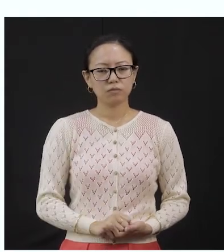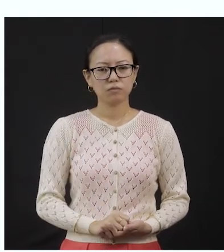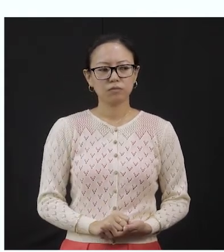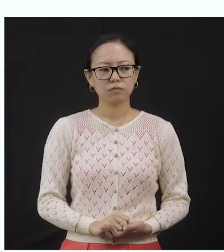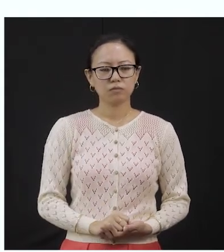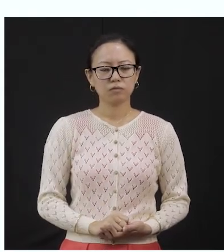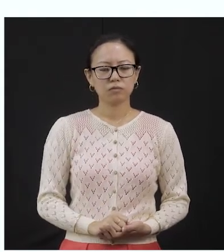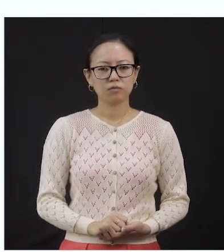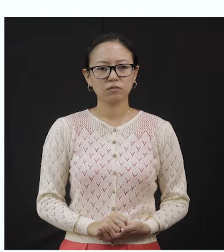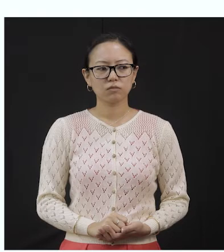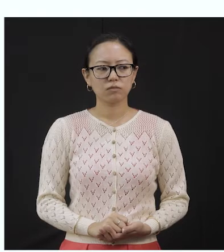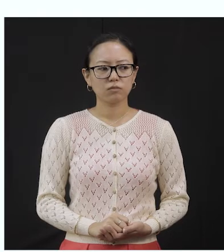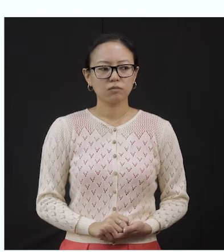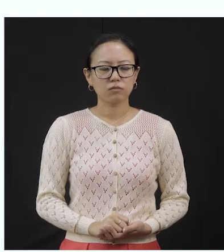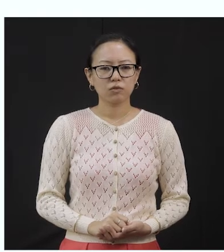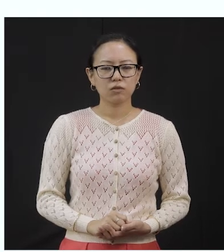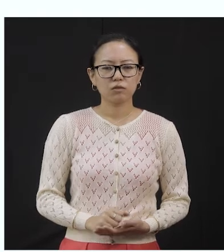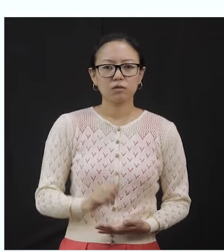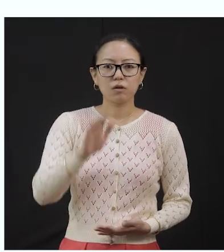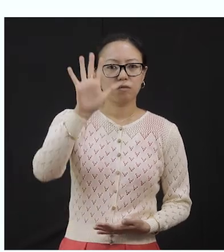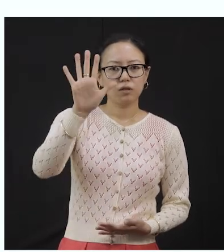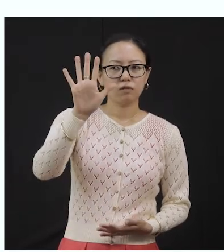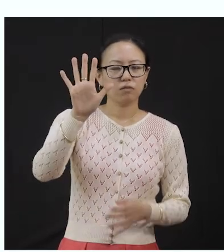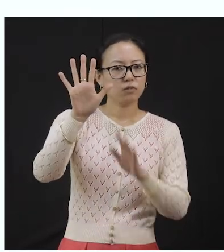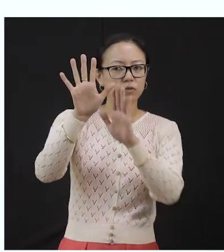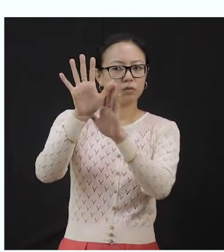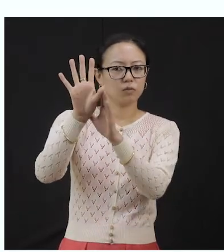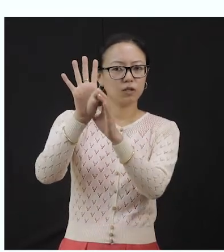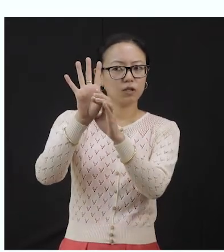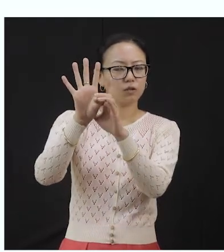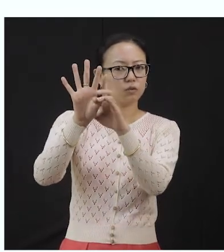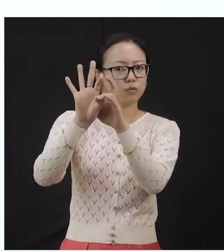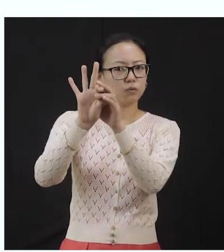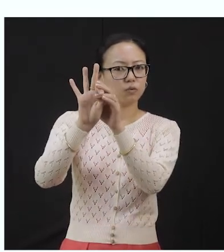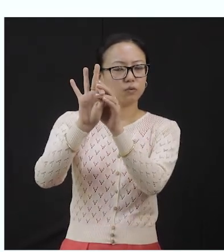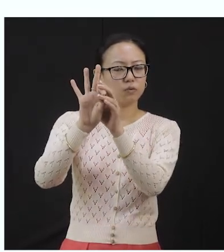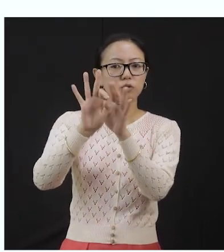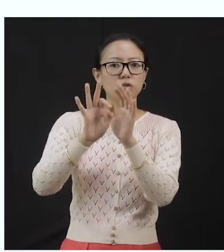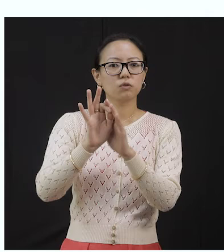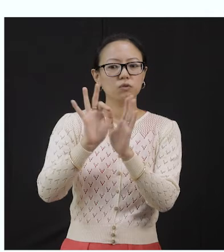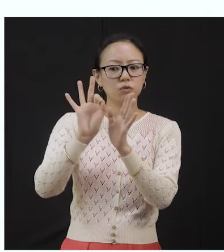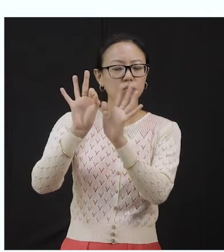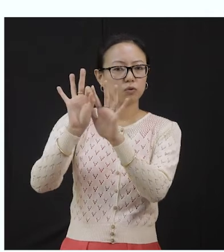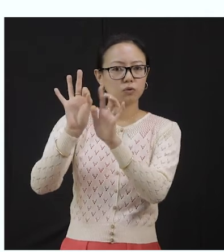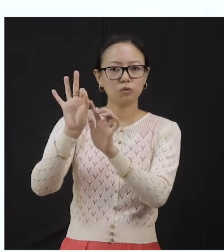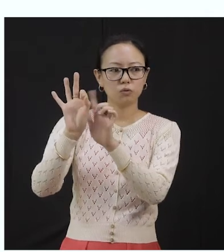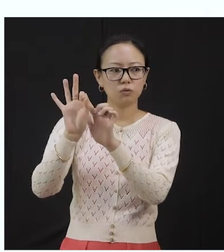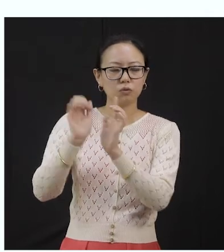of 3. Then we get 2. Yes, that is